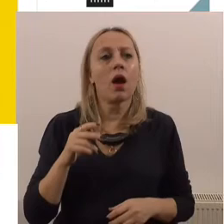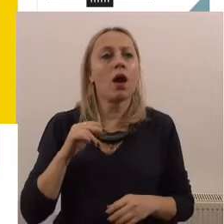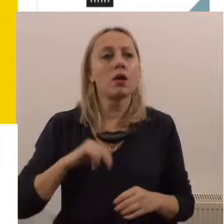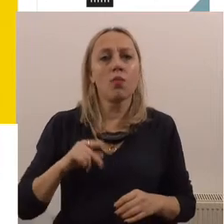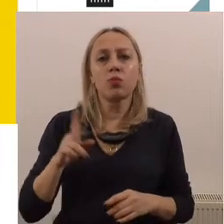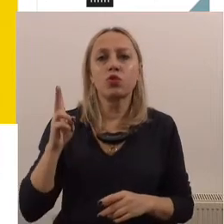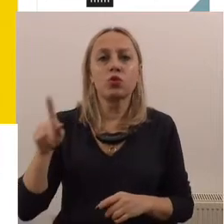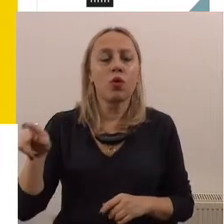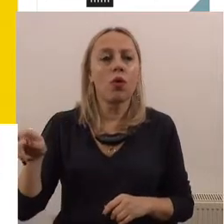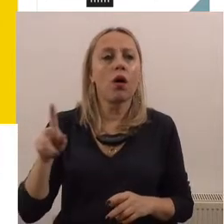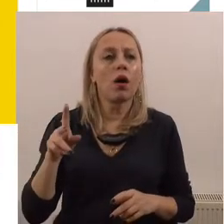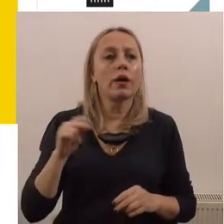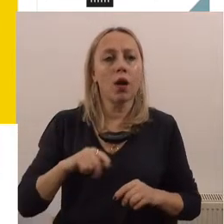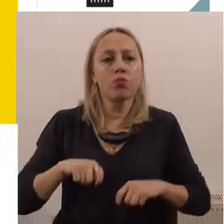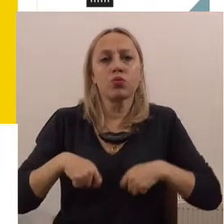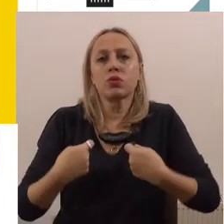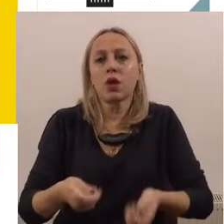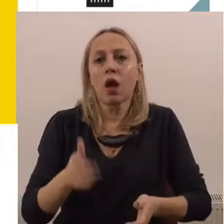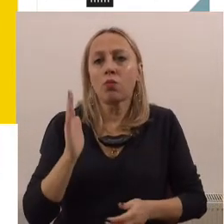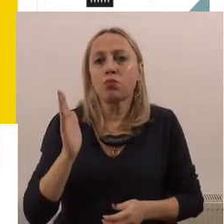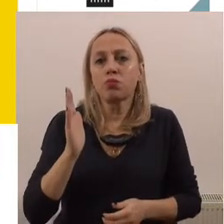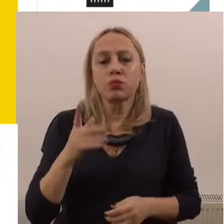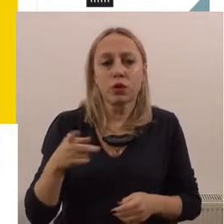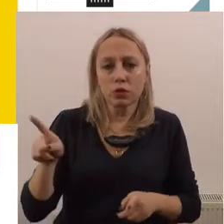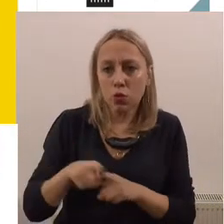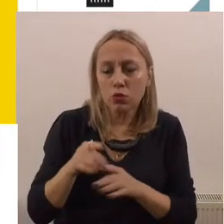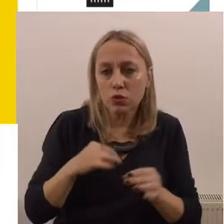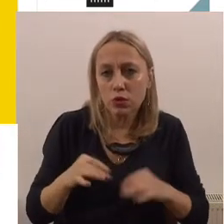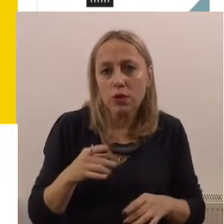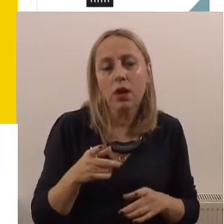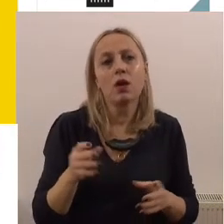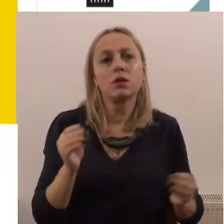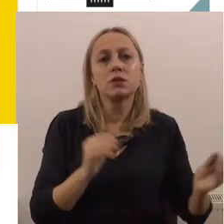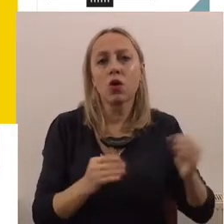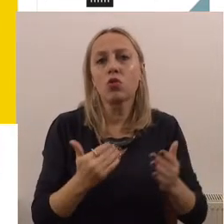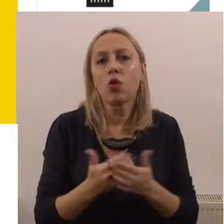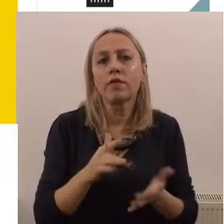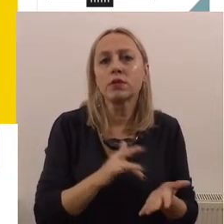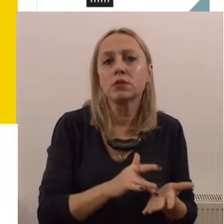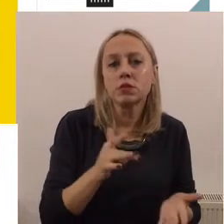find jobs, and also a website for